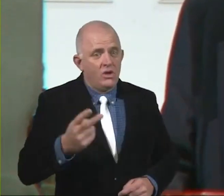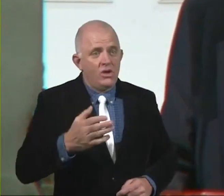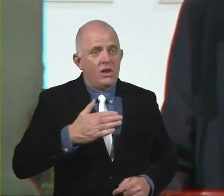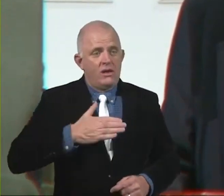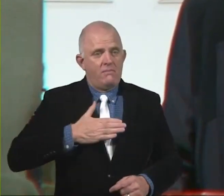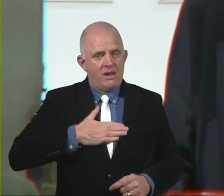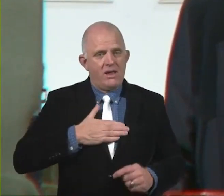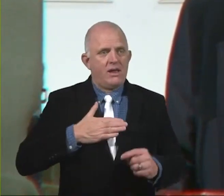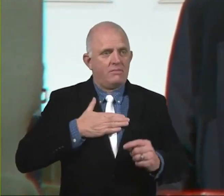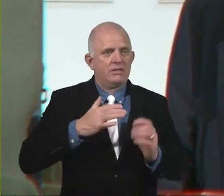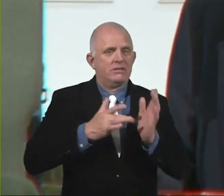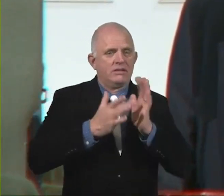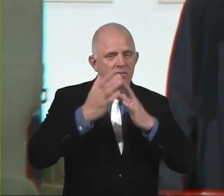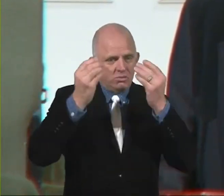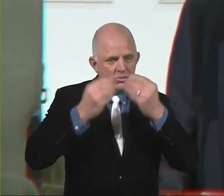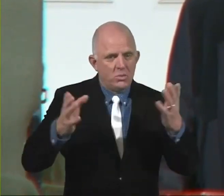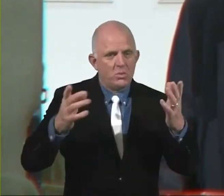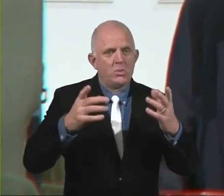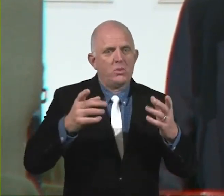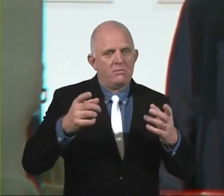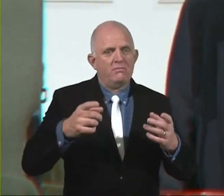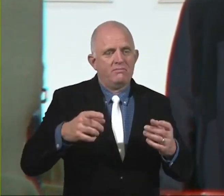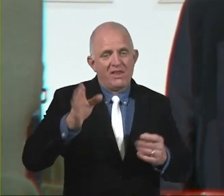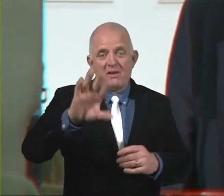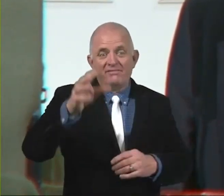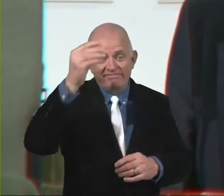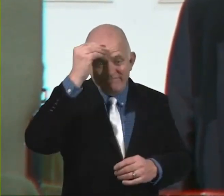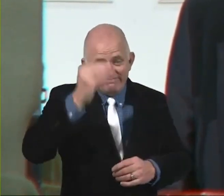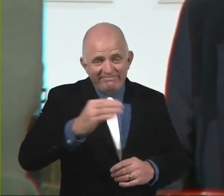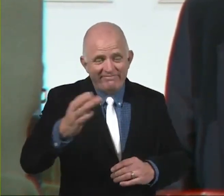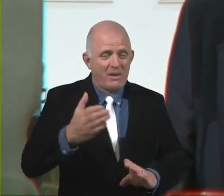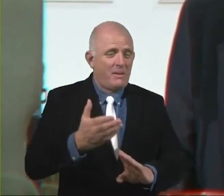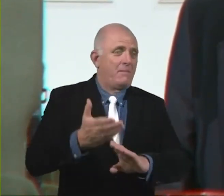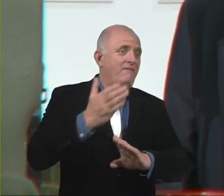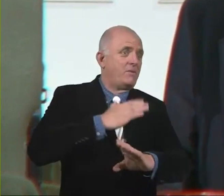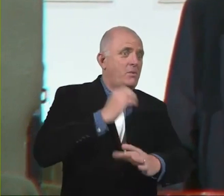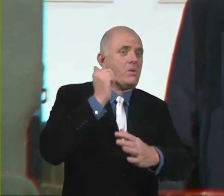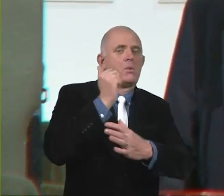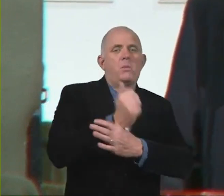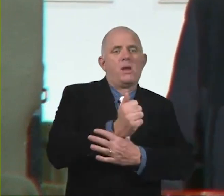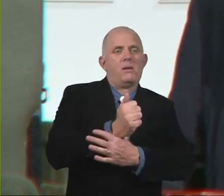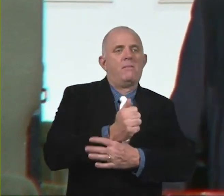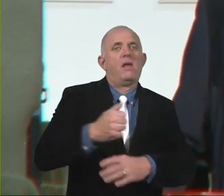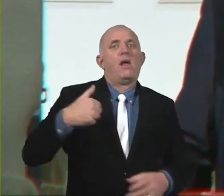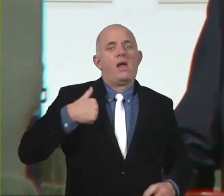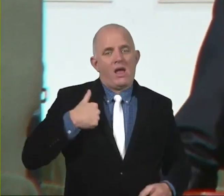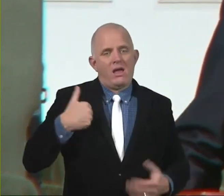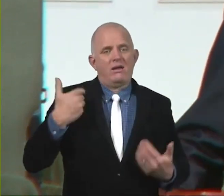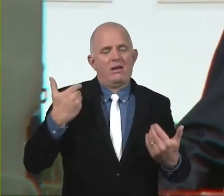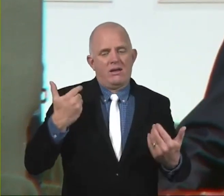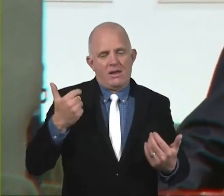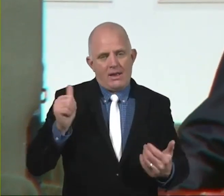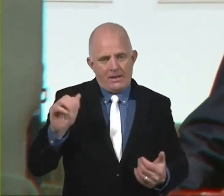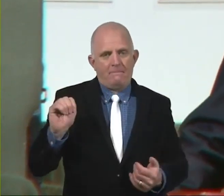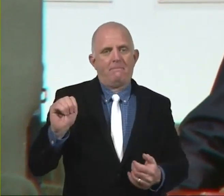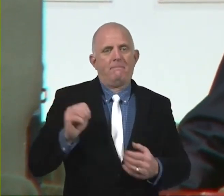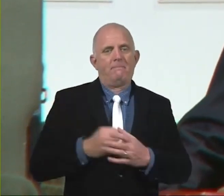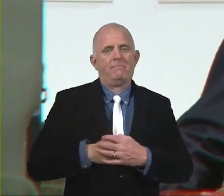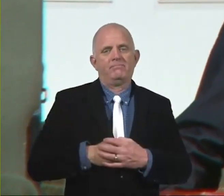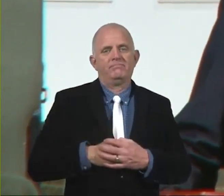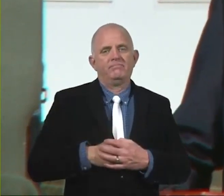said unto them, verily, verily, I say unto you, before Abraham was, I am.